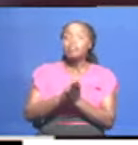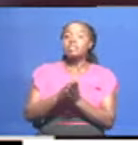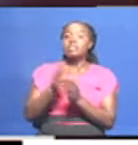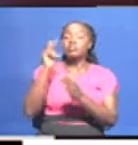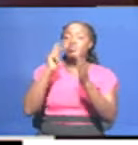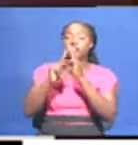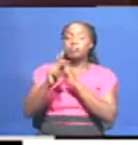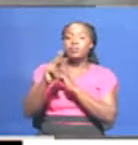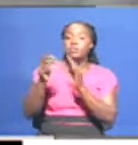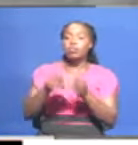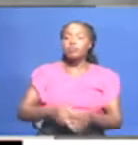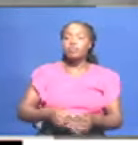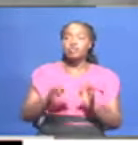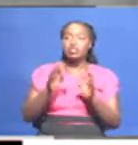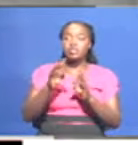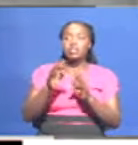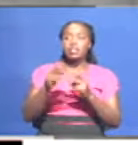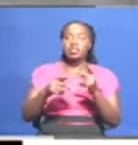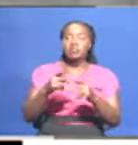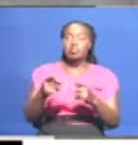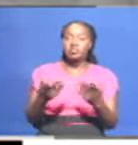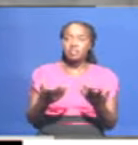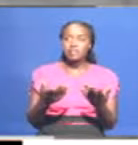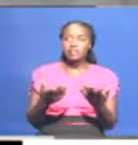officials conducting the process. An appeal to my